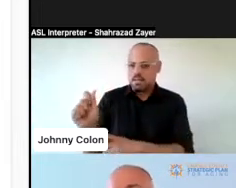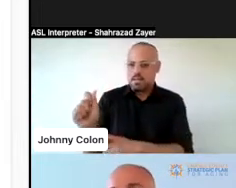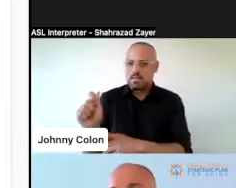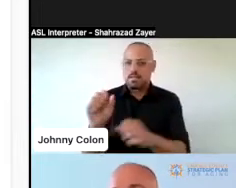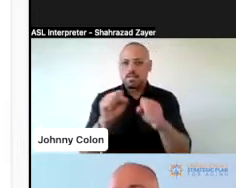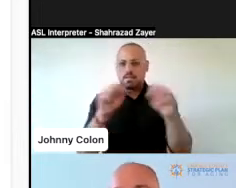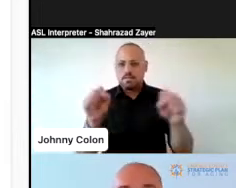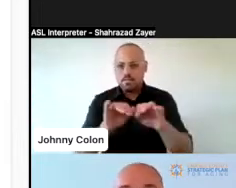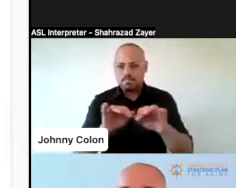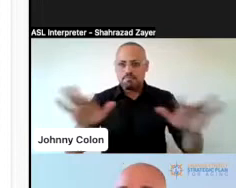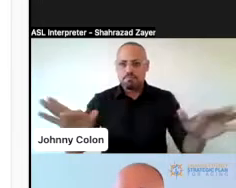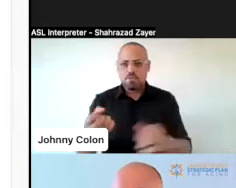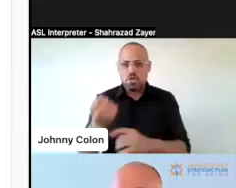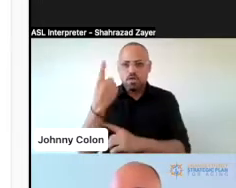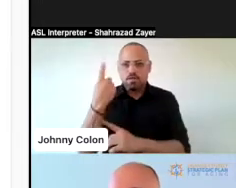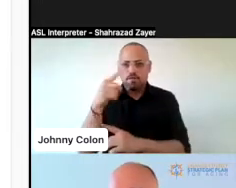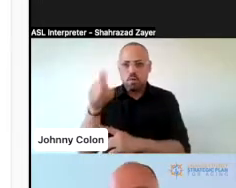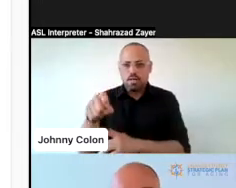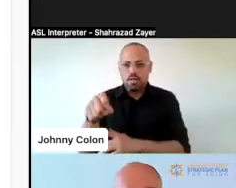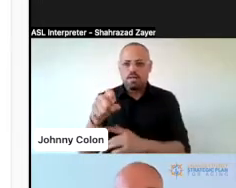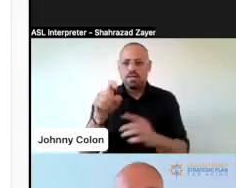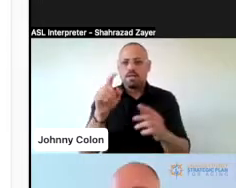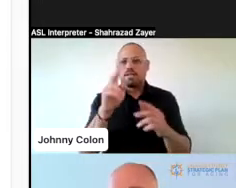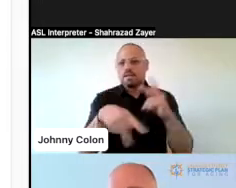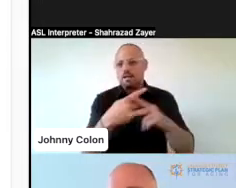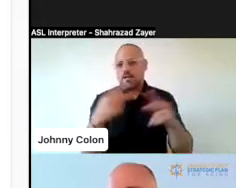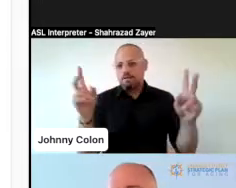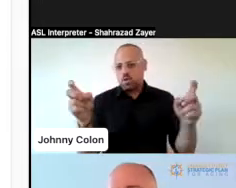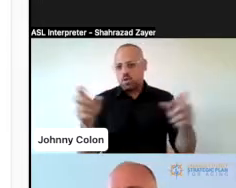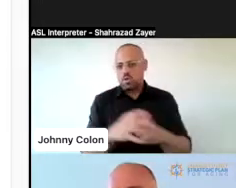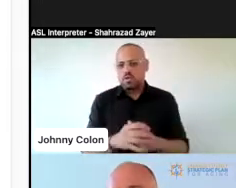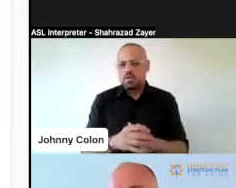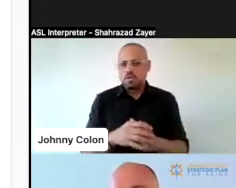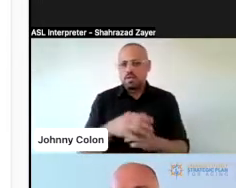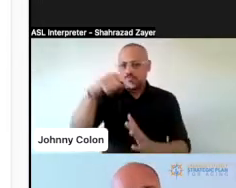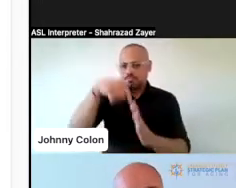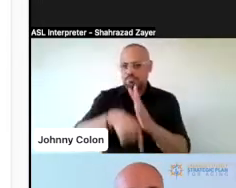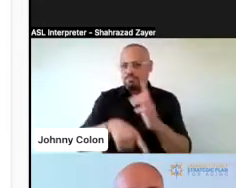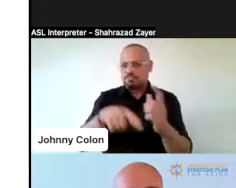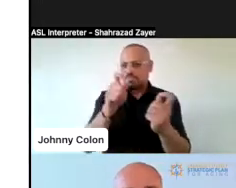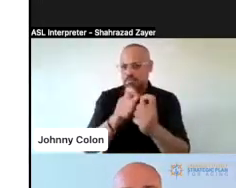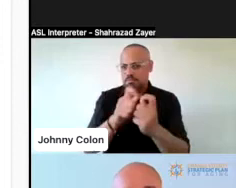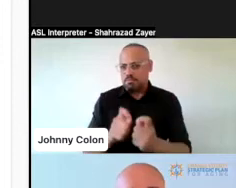system-wide understanding of needs, these kinds of issues. And these are all in detail in the report.